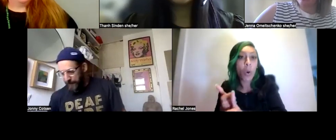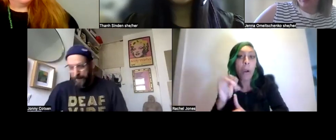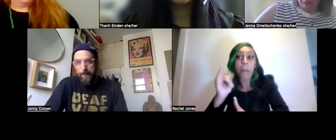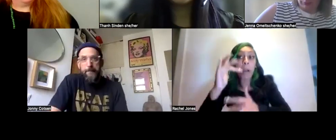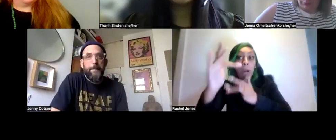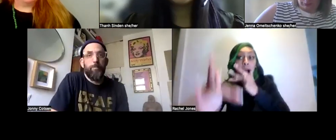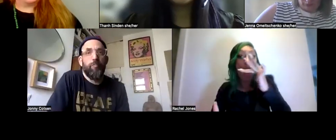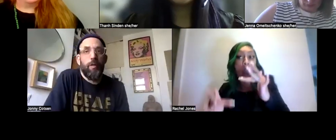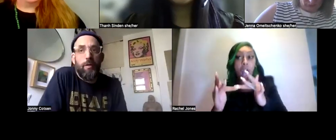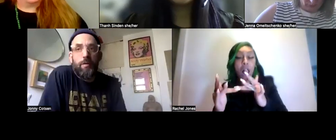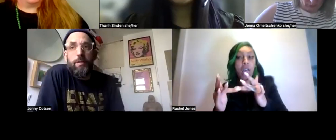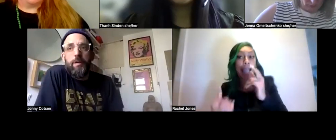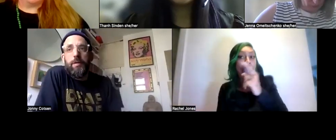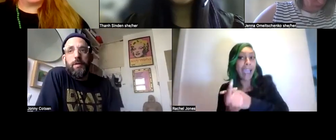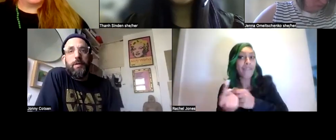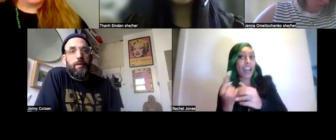that freelancers may be,